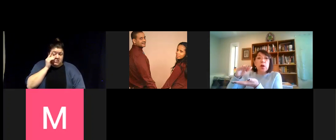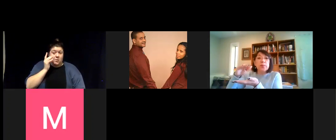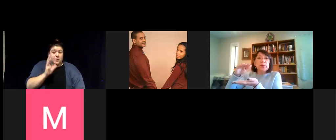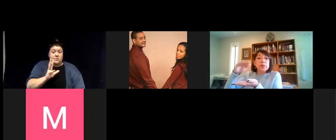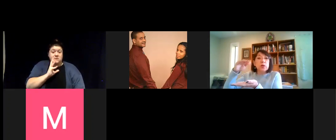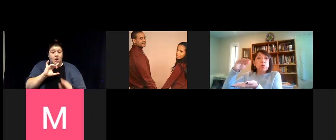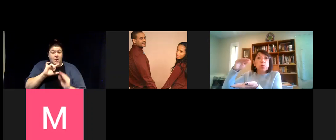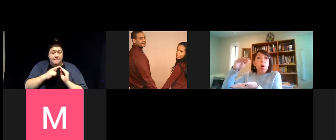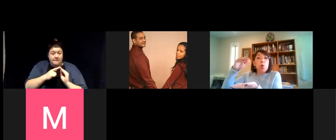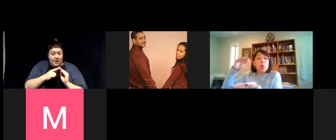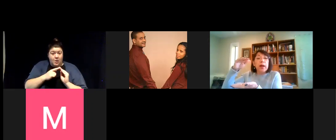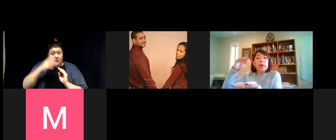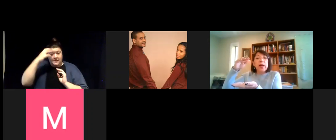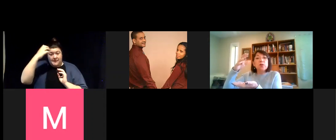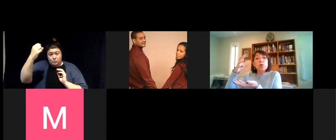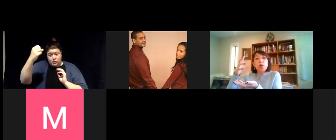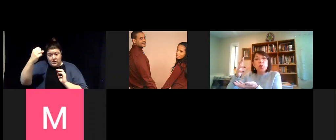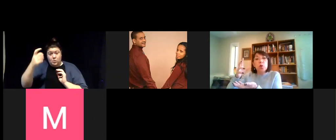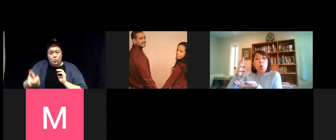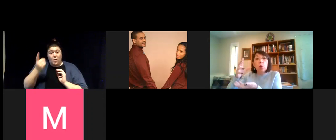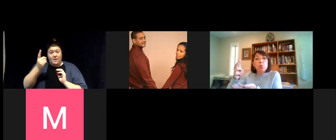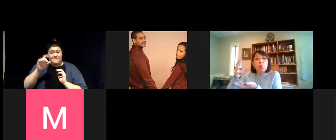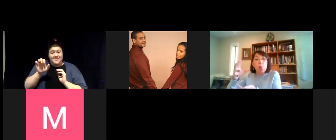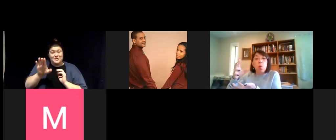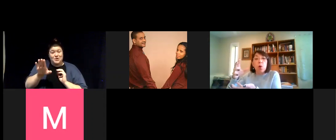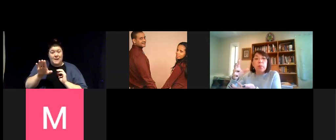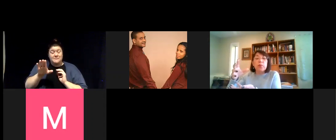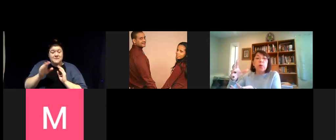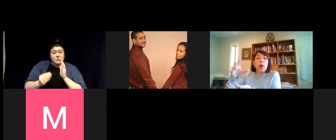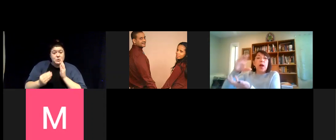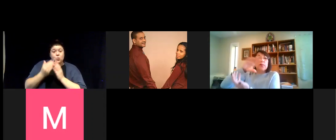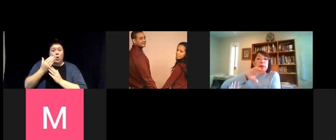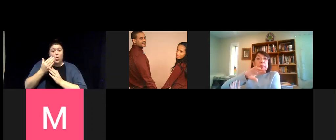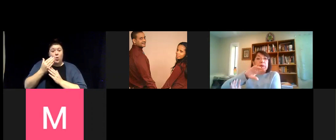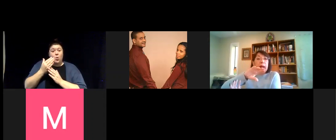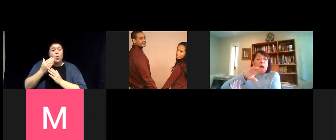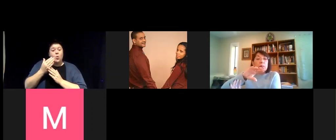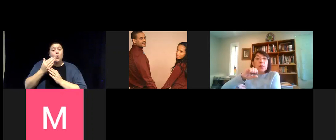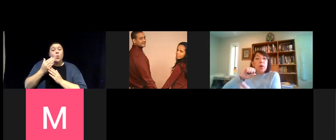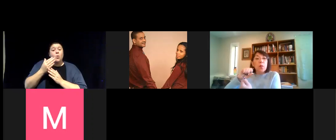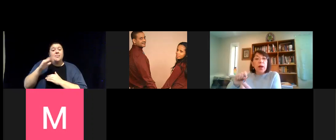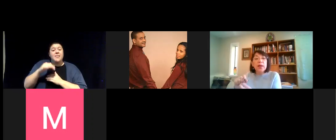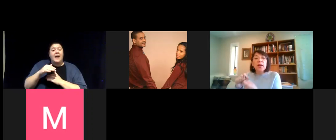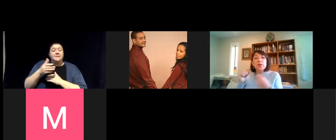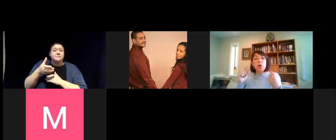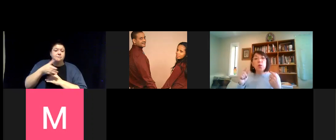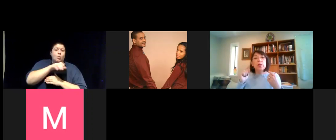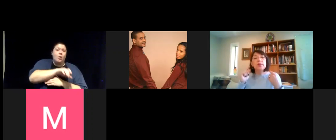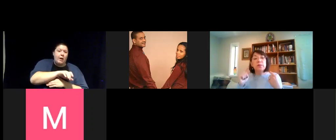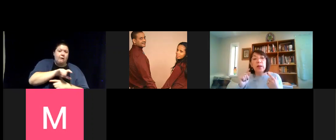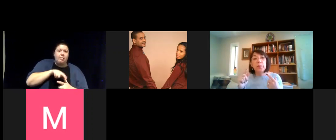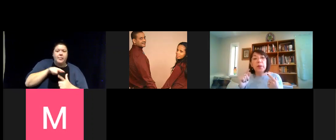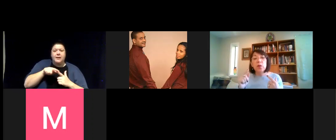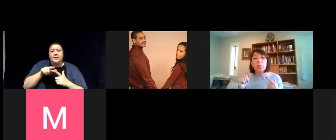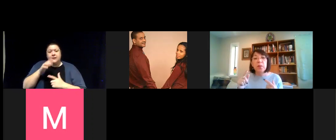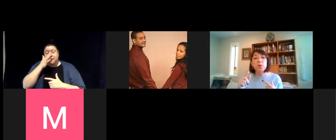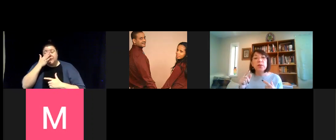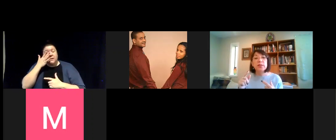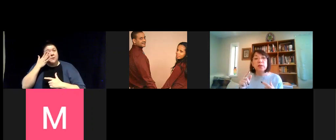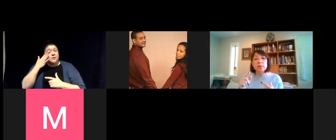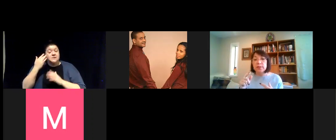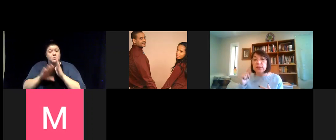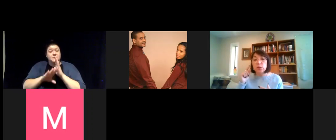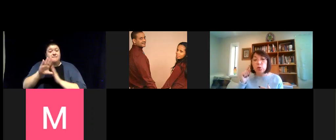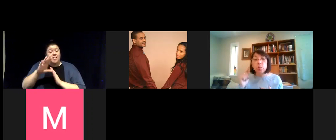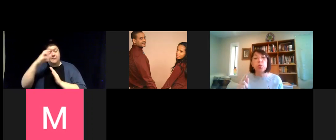one of the jobs is to grow that glass so that you can hold more before you have to empty it out, right? So developing your